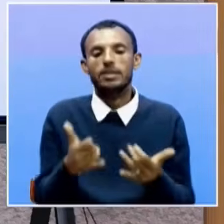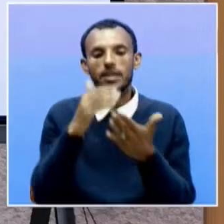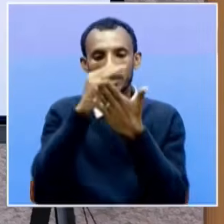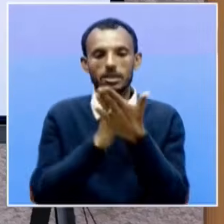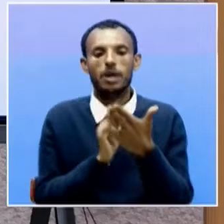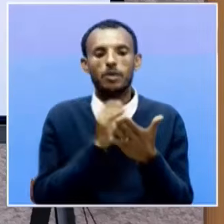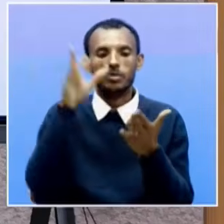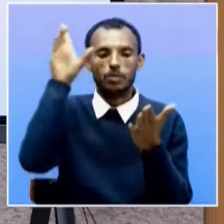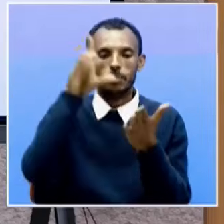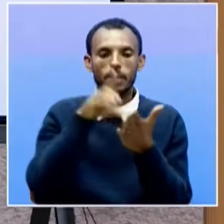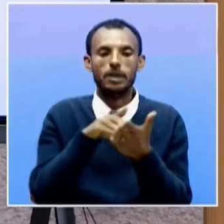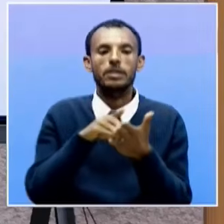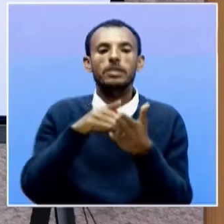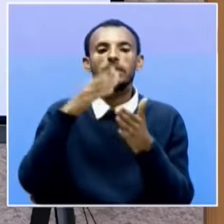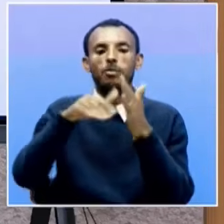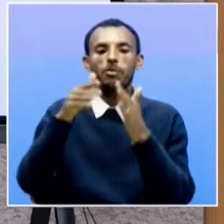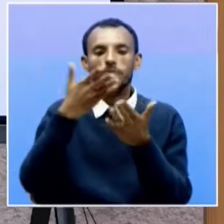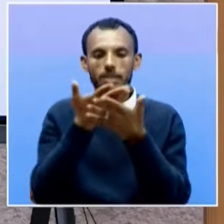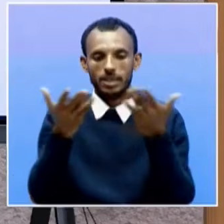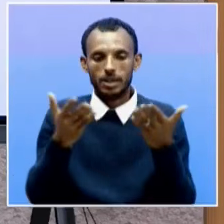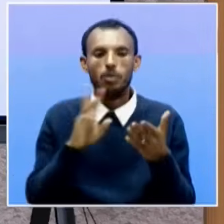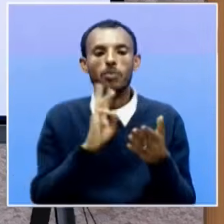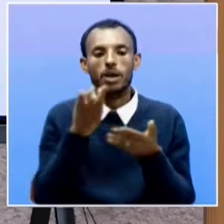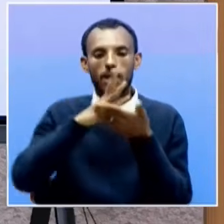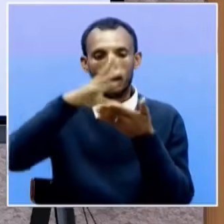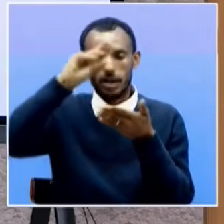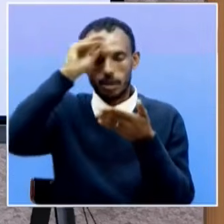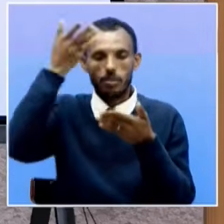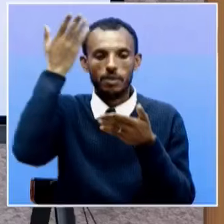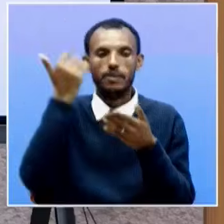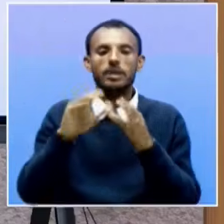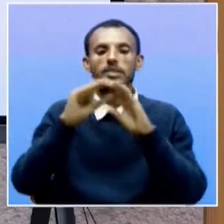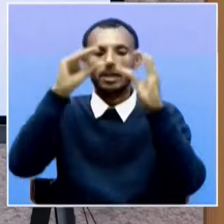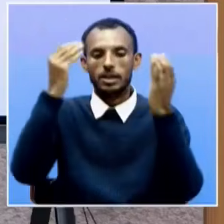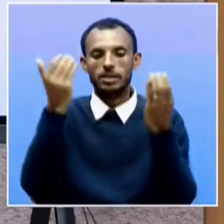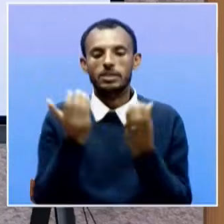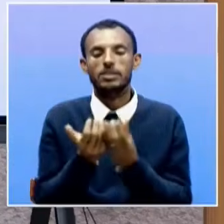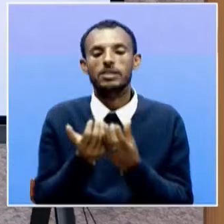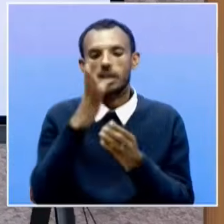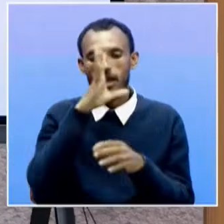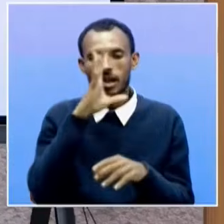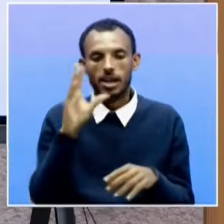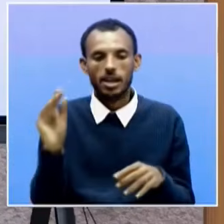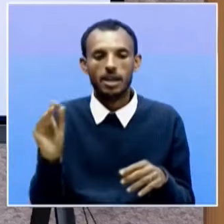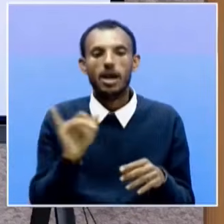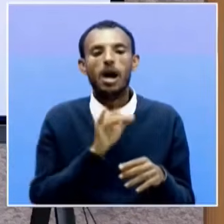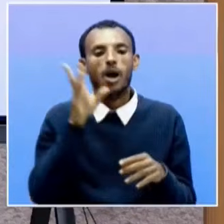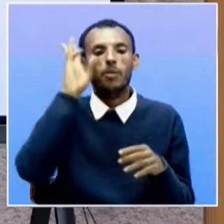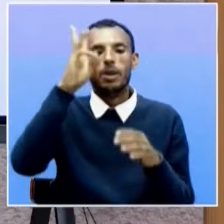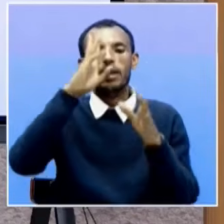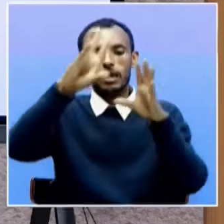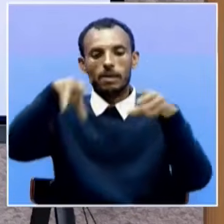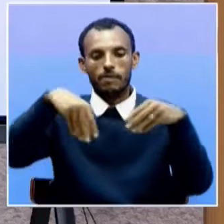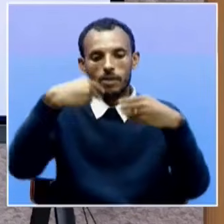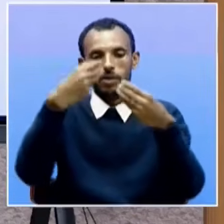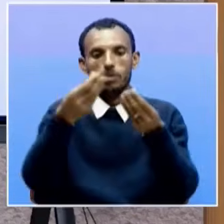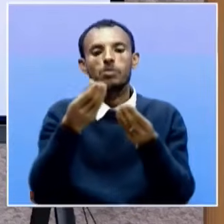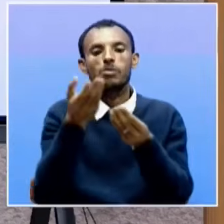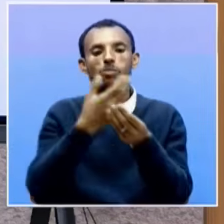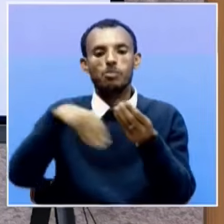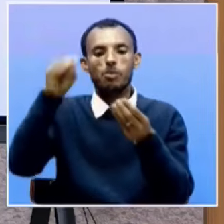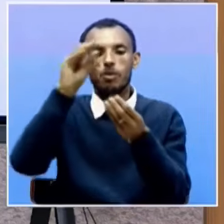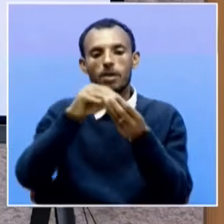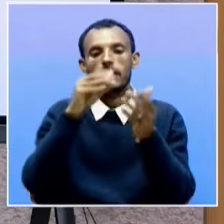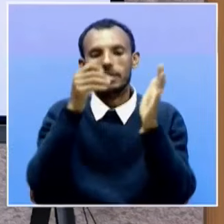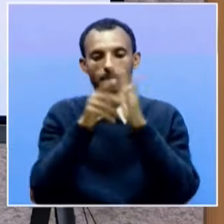to remind you some of the things that we have seen in our previous lesson, and I will give you some more